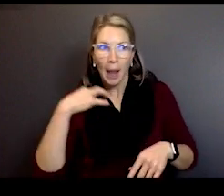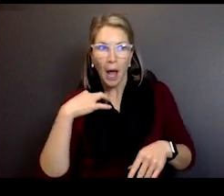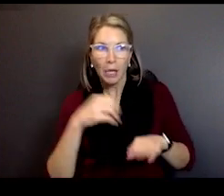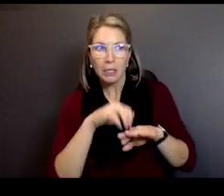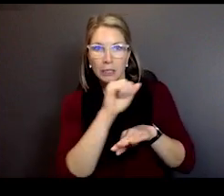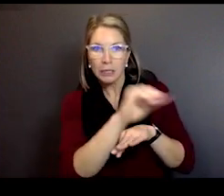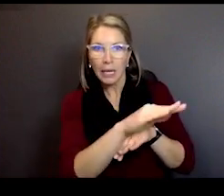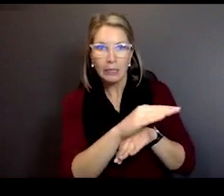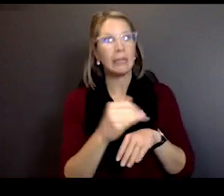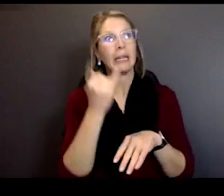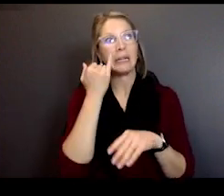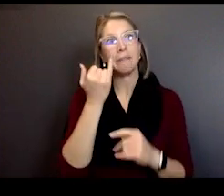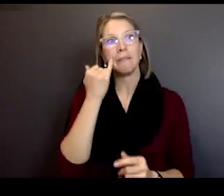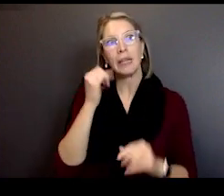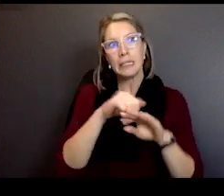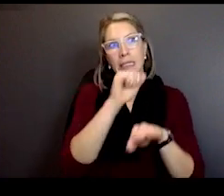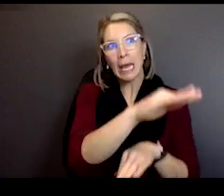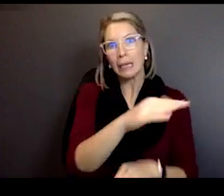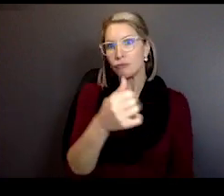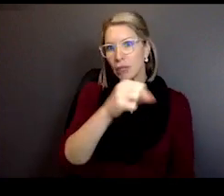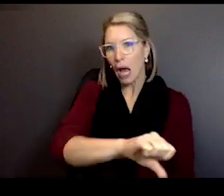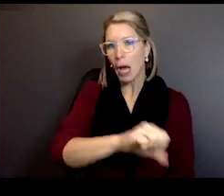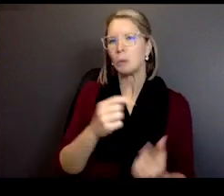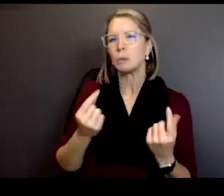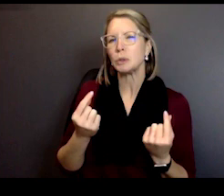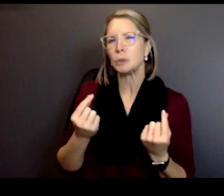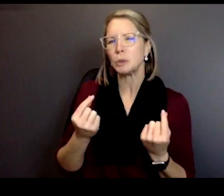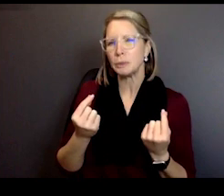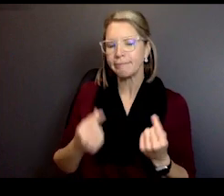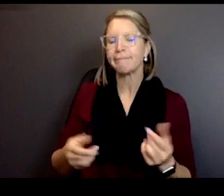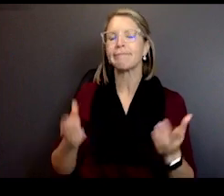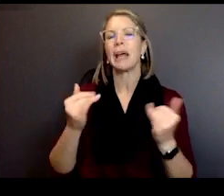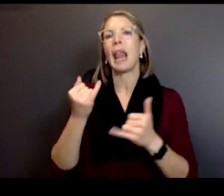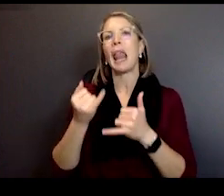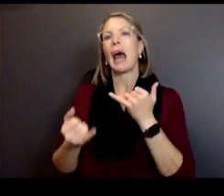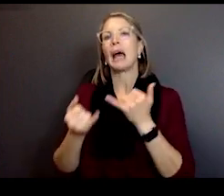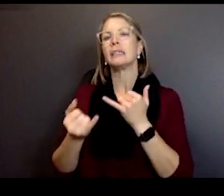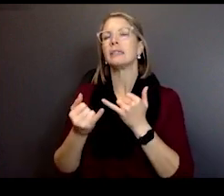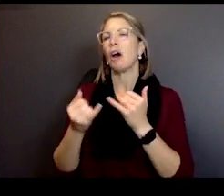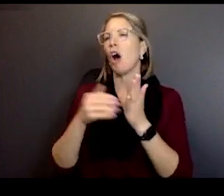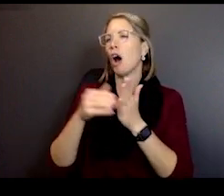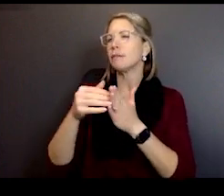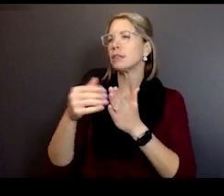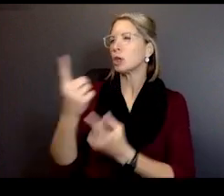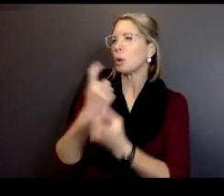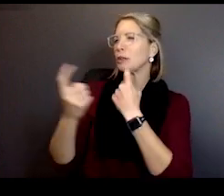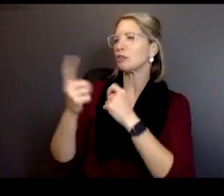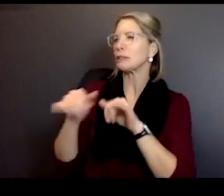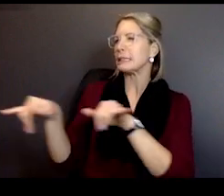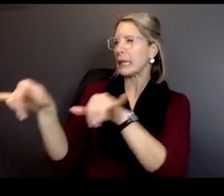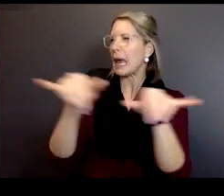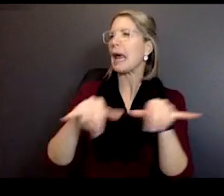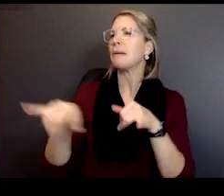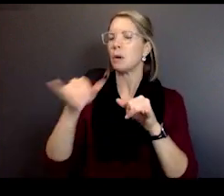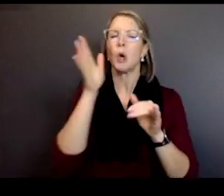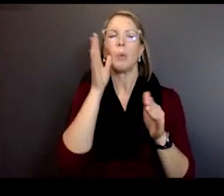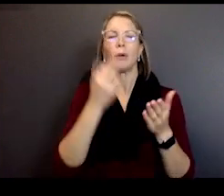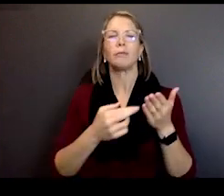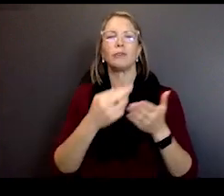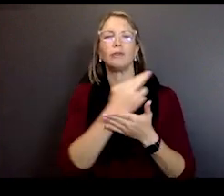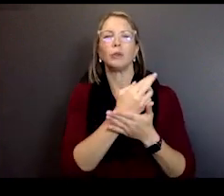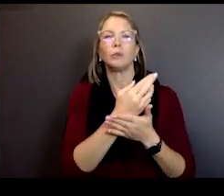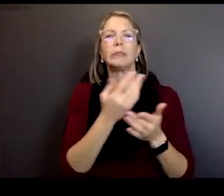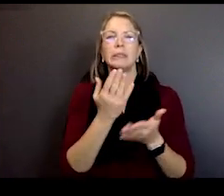do if an application is denied. And finally, we'll go over some frequently asked questions relating to the DTC